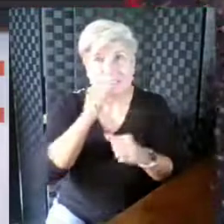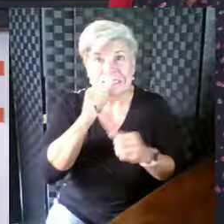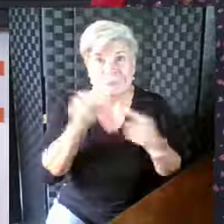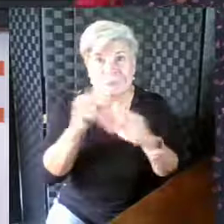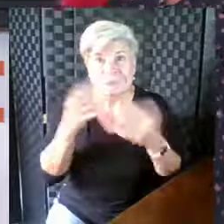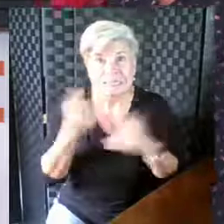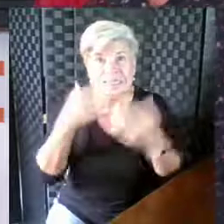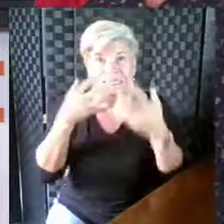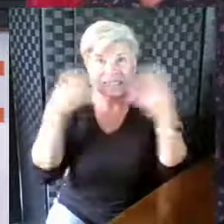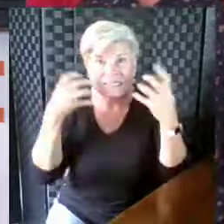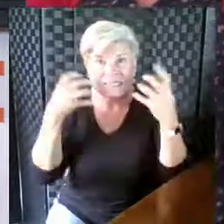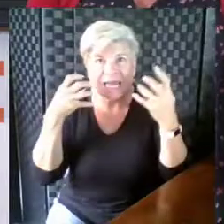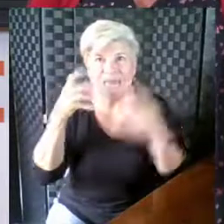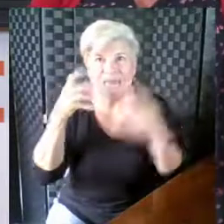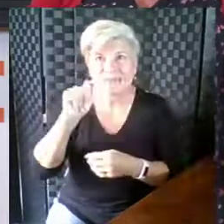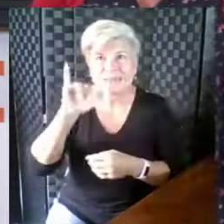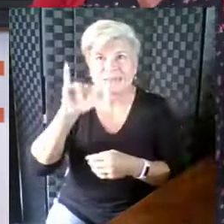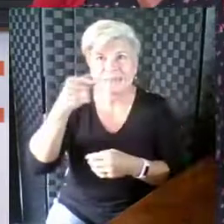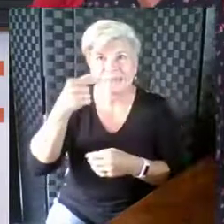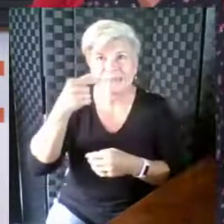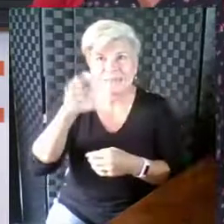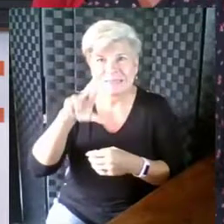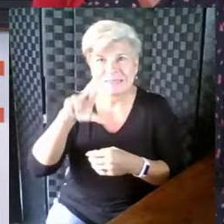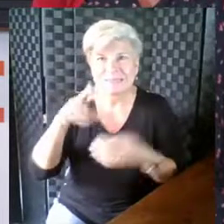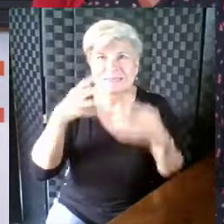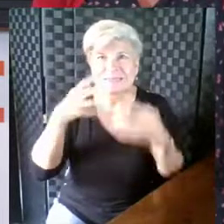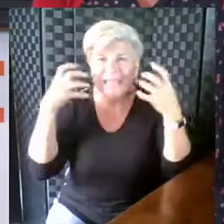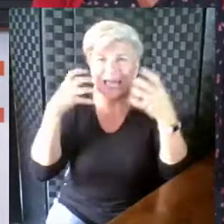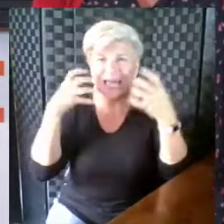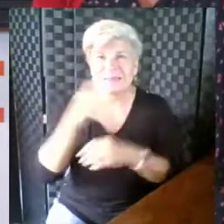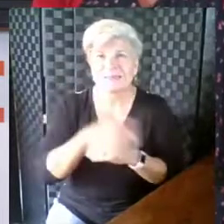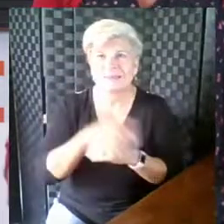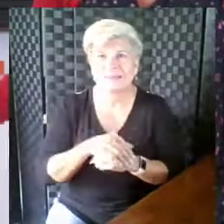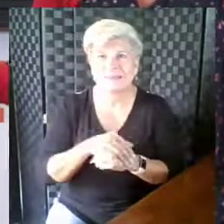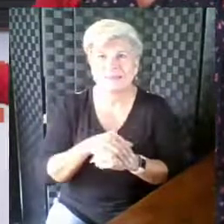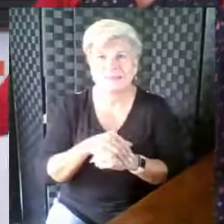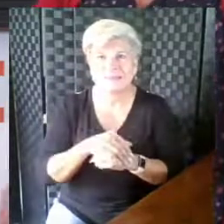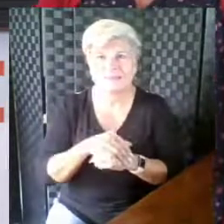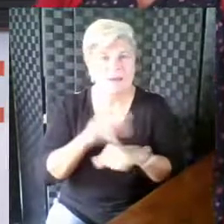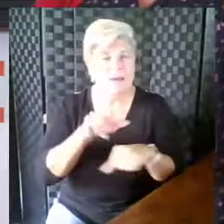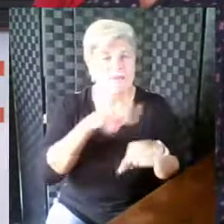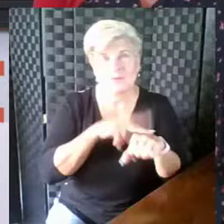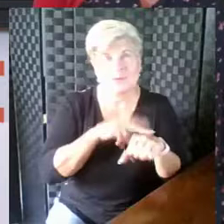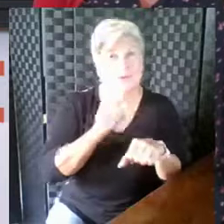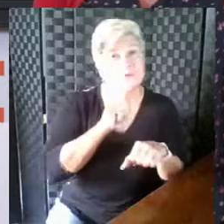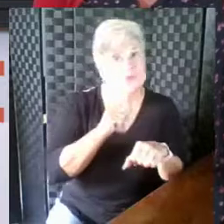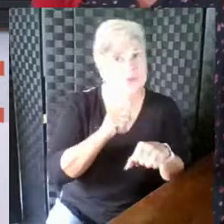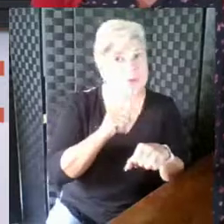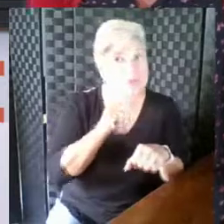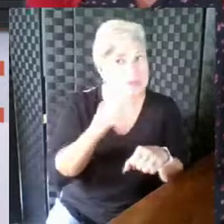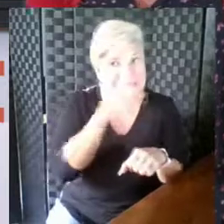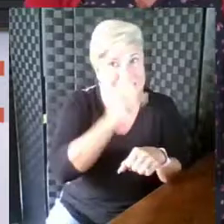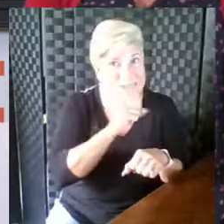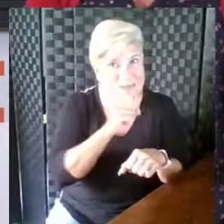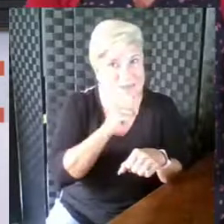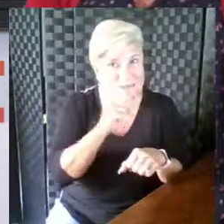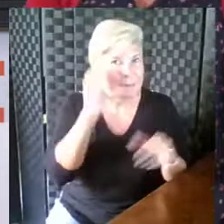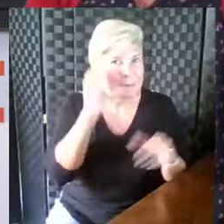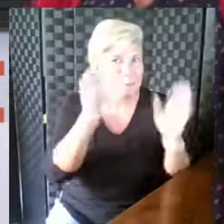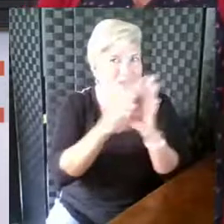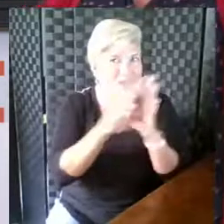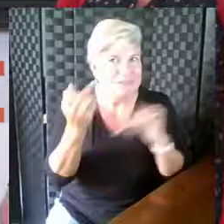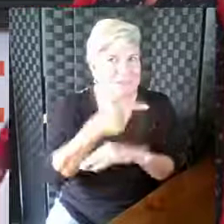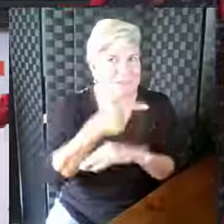secret word for the day is tiger. That's tiger. Of course, I'm sure you wouldn't have guessed it by my slides